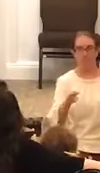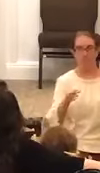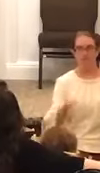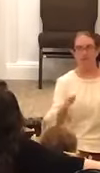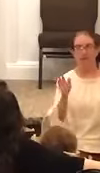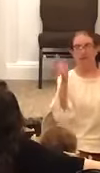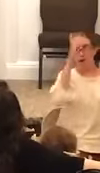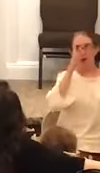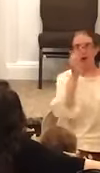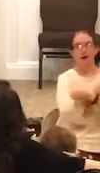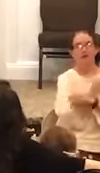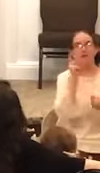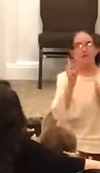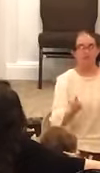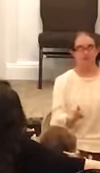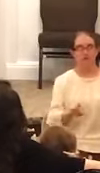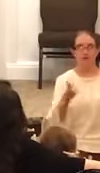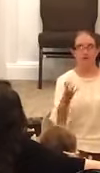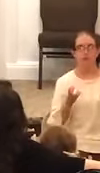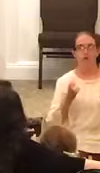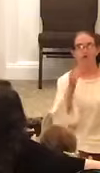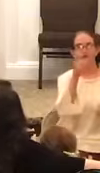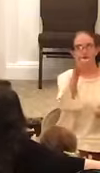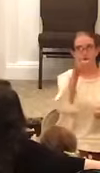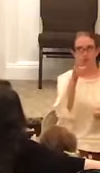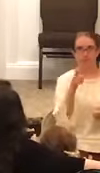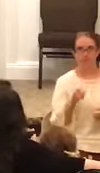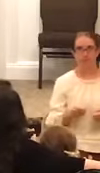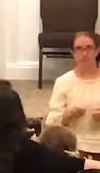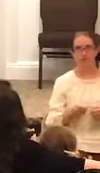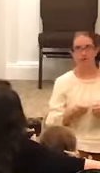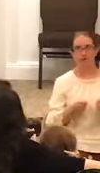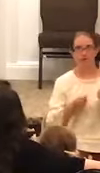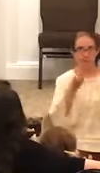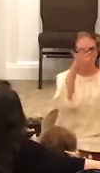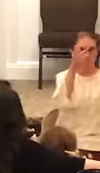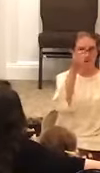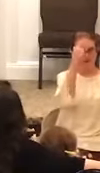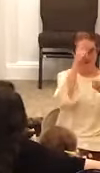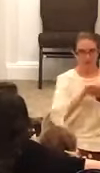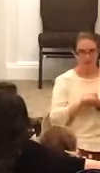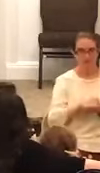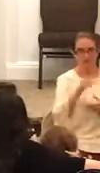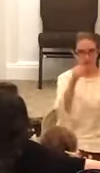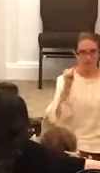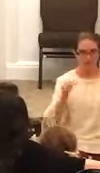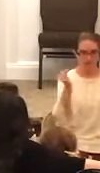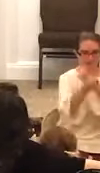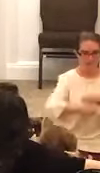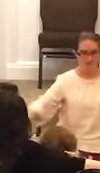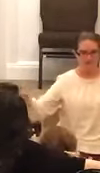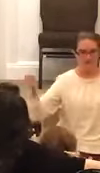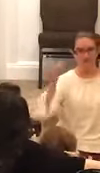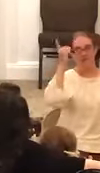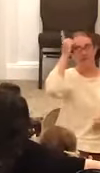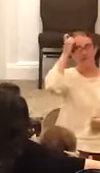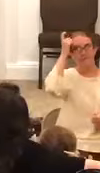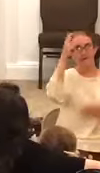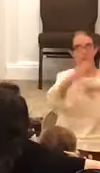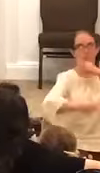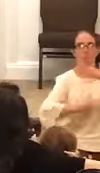God loves his people and he wants you, amen, to follow his doctrine so that you can be saved from the demons of